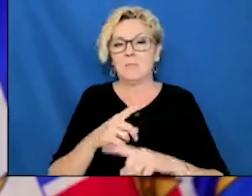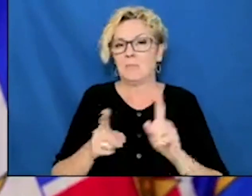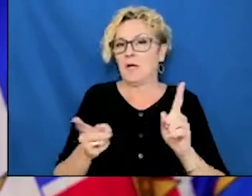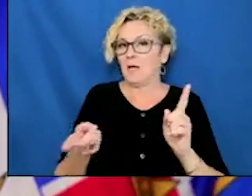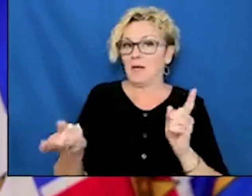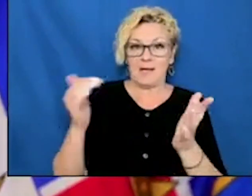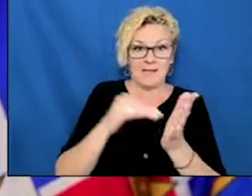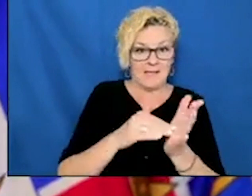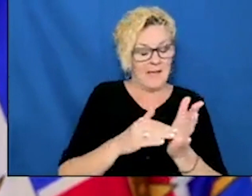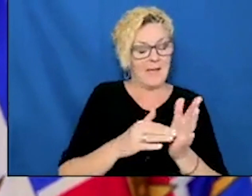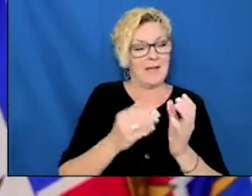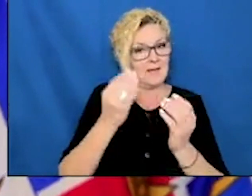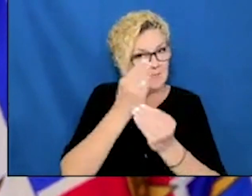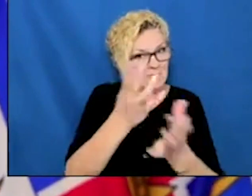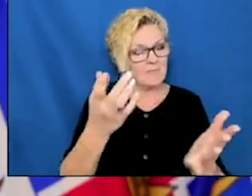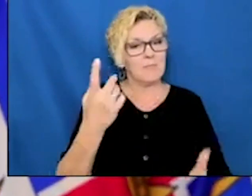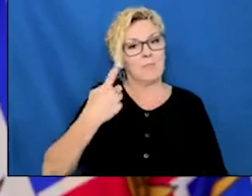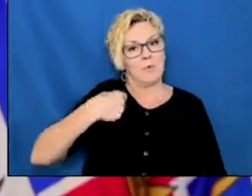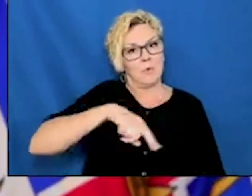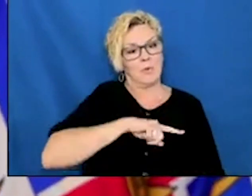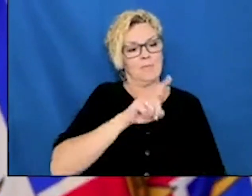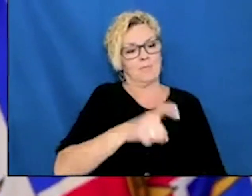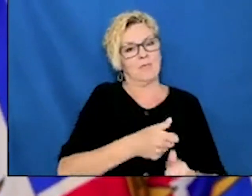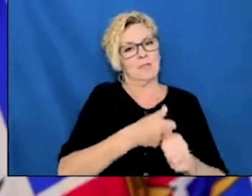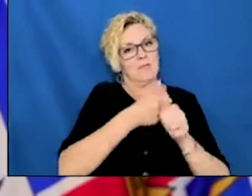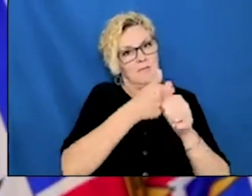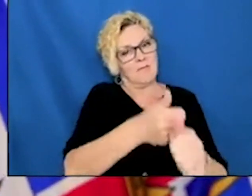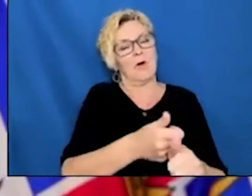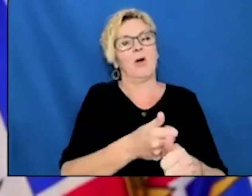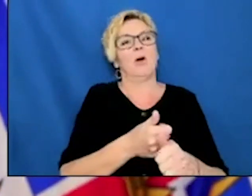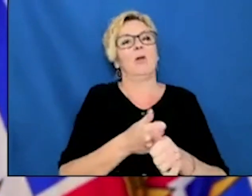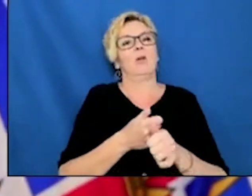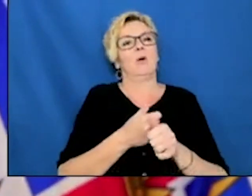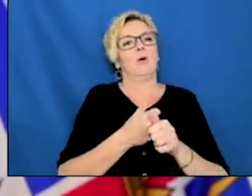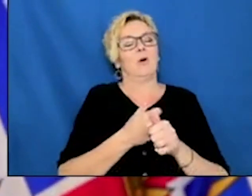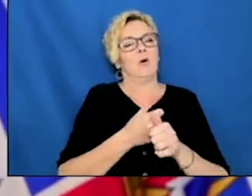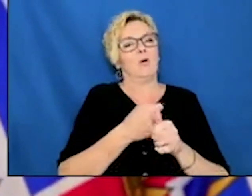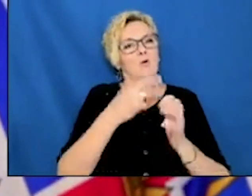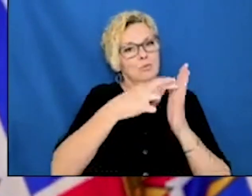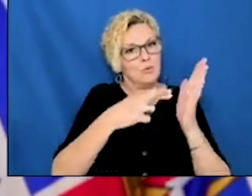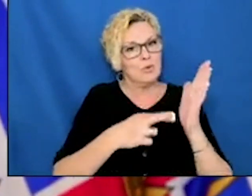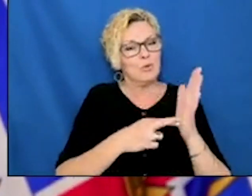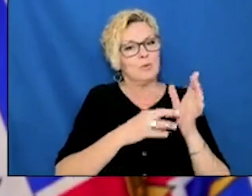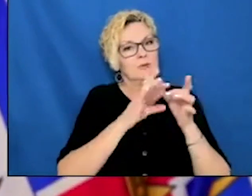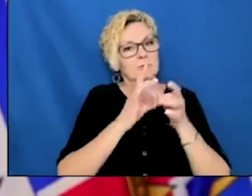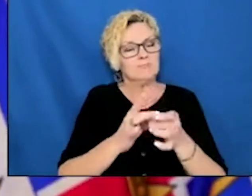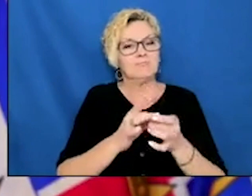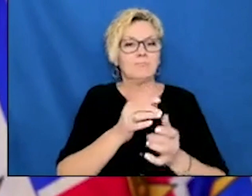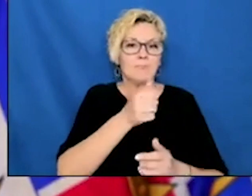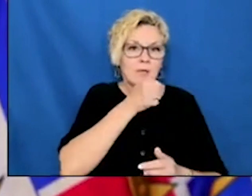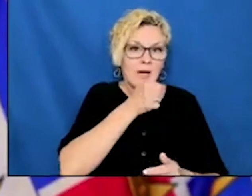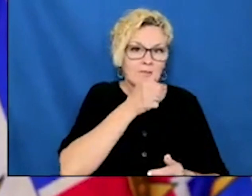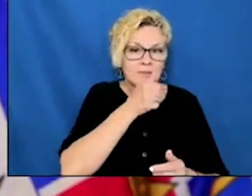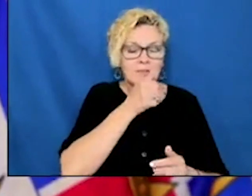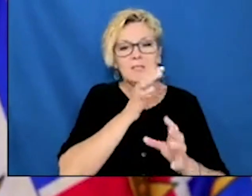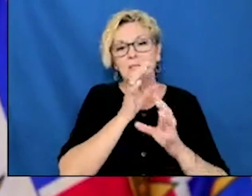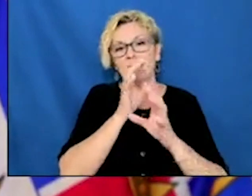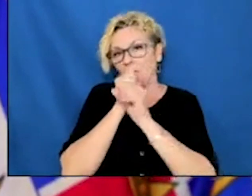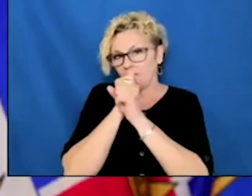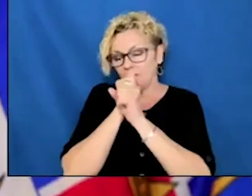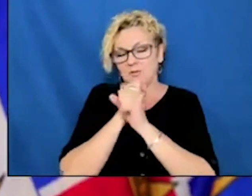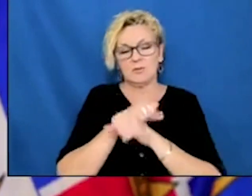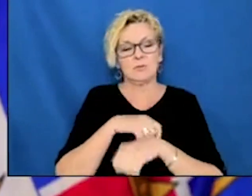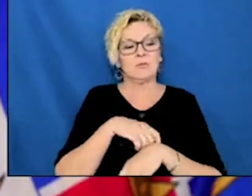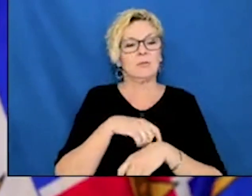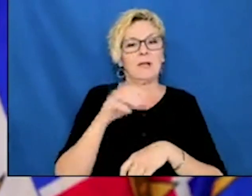well-established protocol that is in place to ensure the protection of confidential information for every person in this province. And